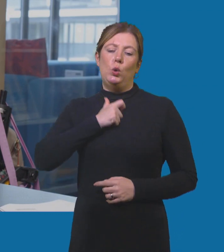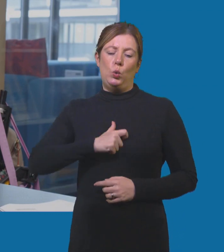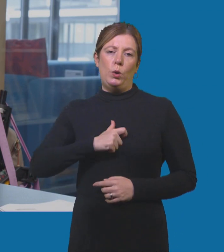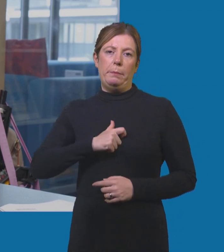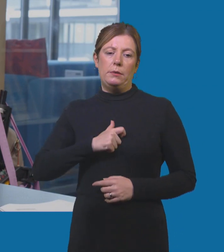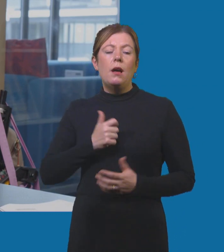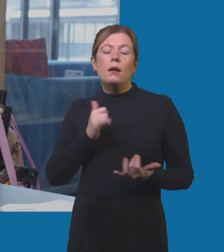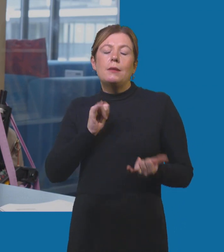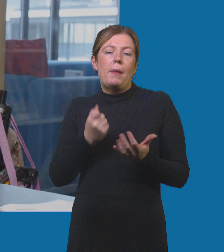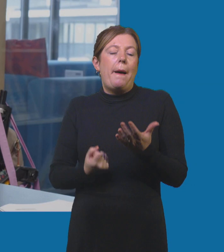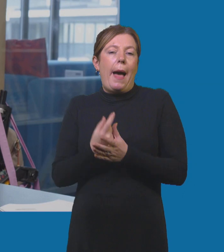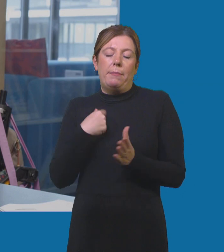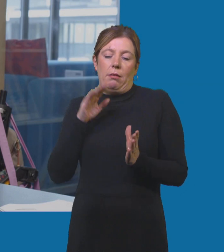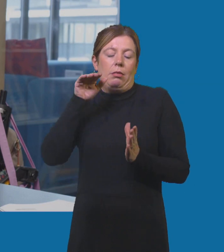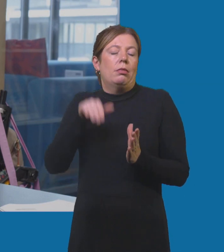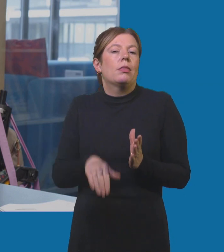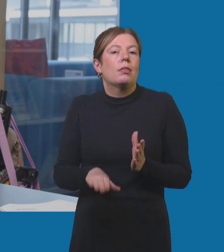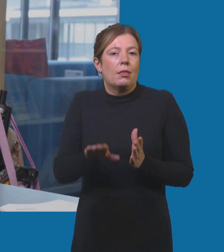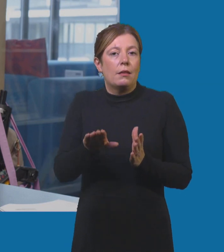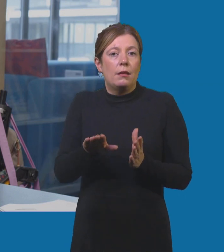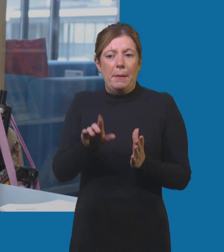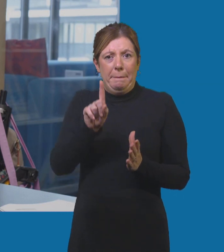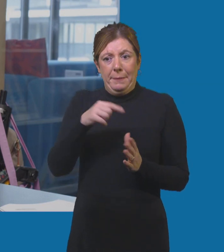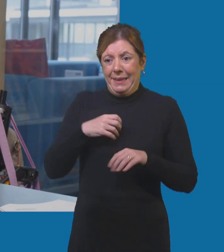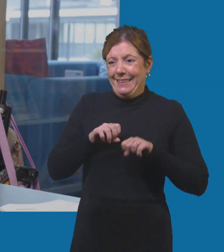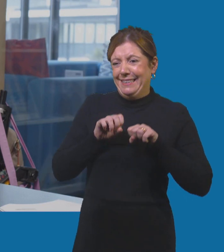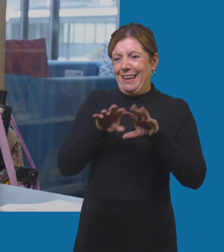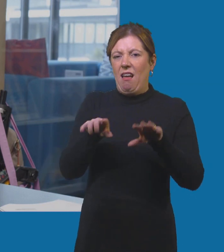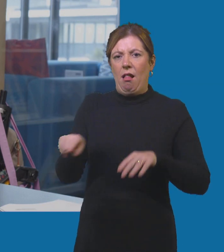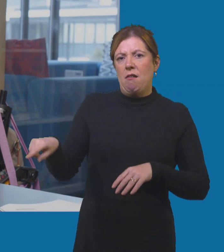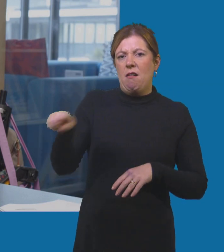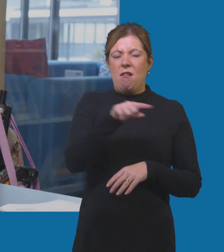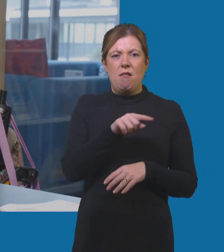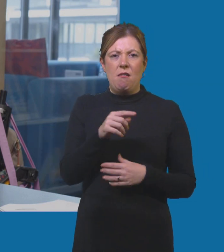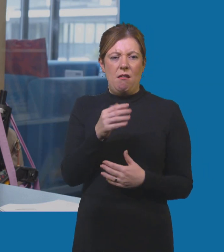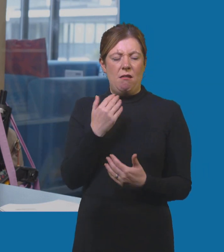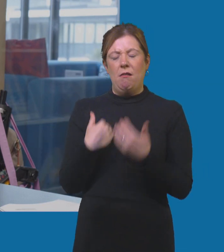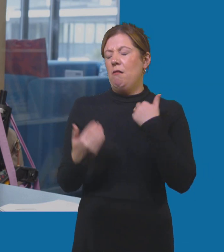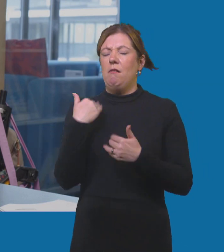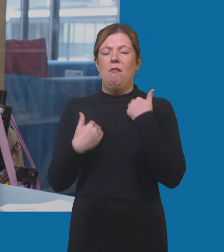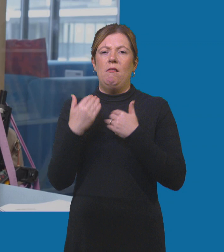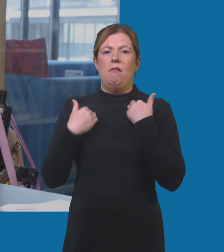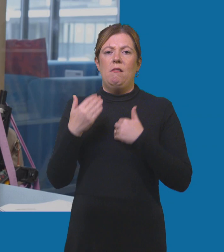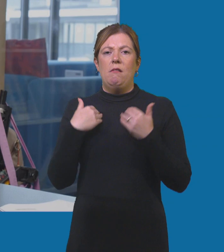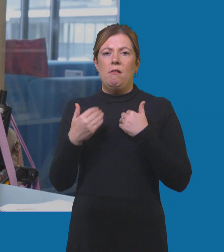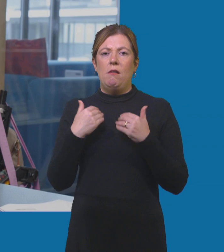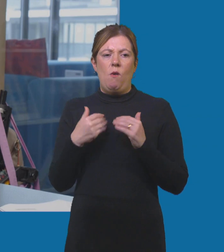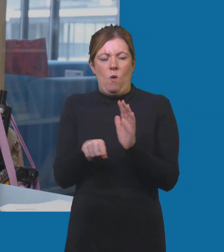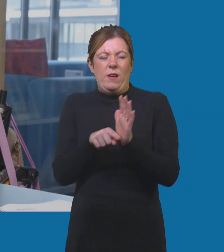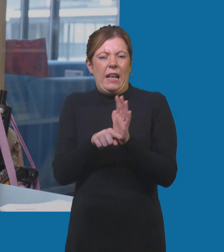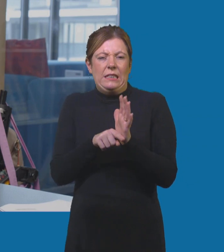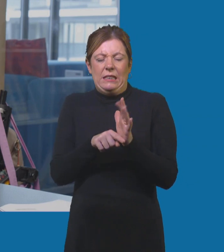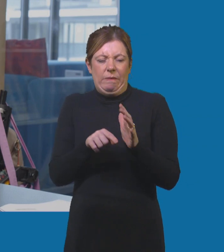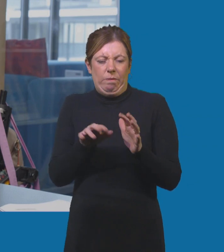my down days. But sometimes I do feel like when I share the down days, I get influx of people kind of jumping on that